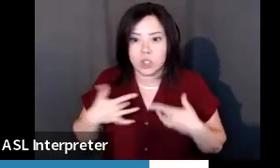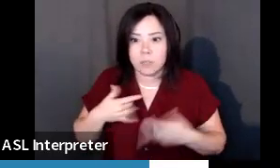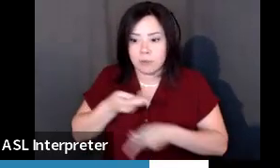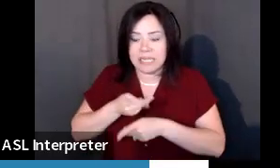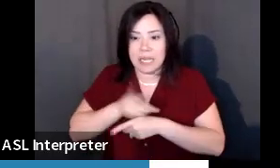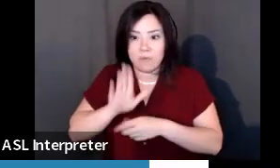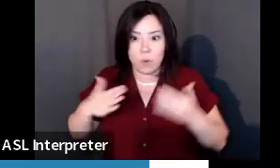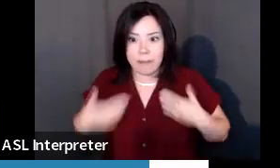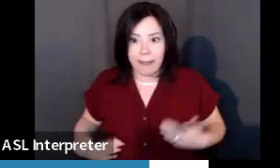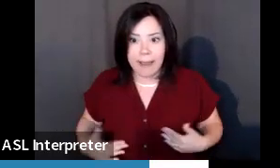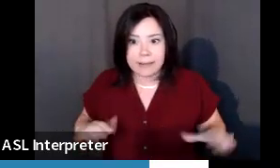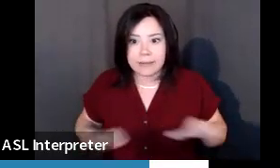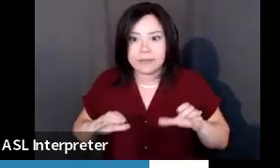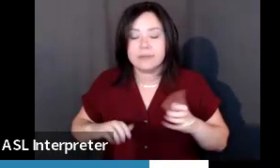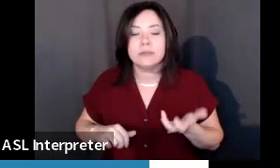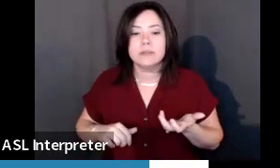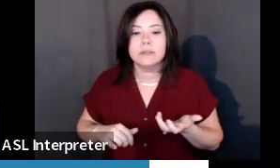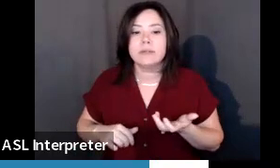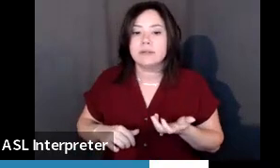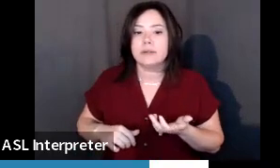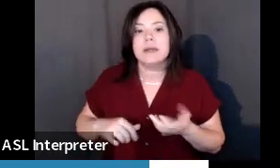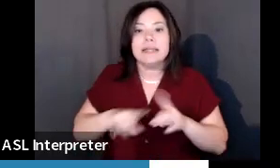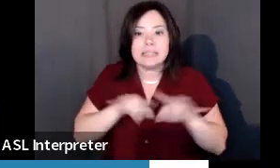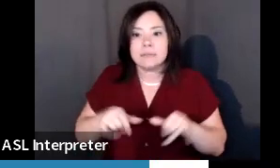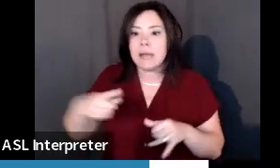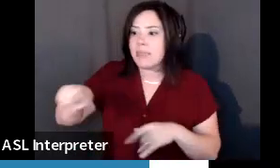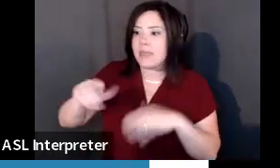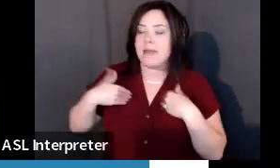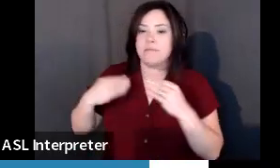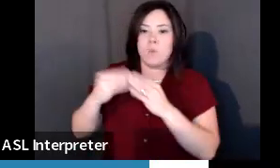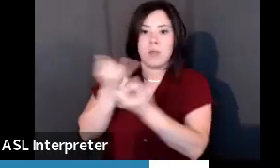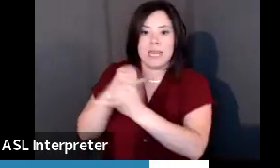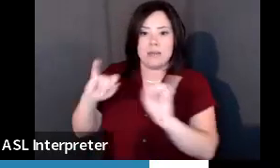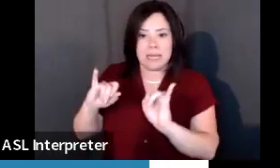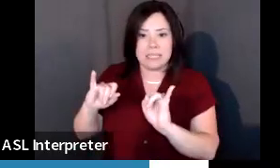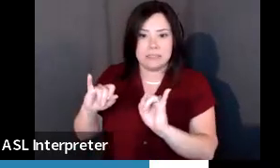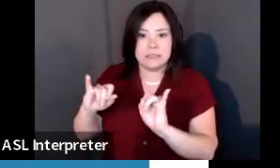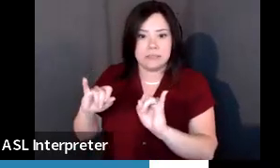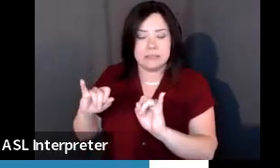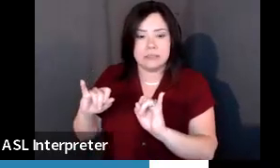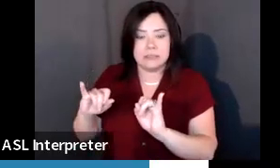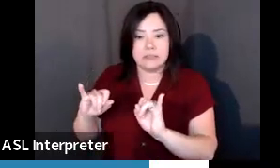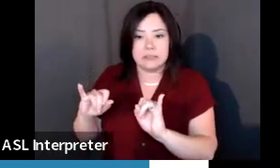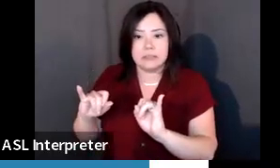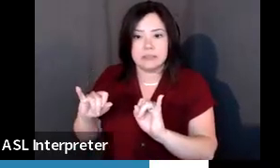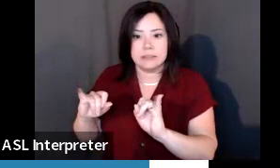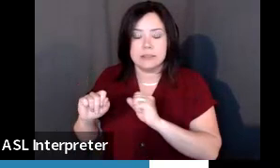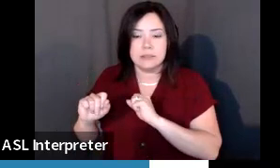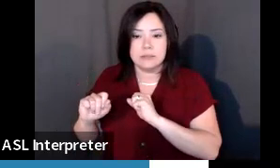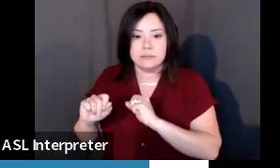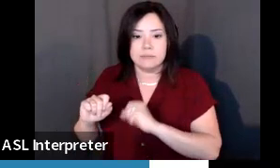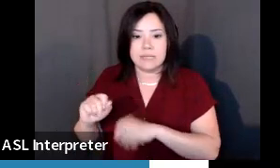and what can provide someone with a little more independence and being able to